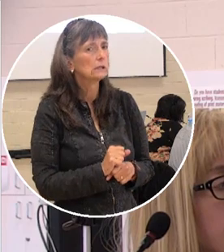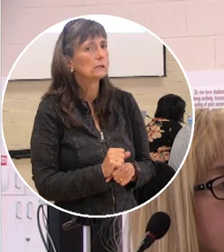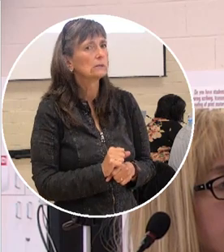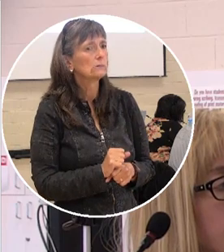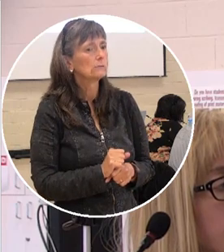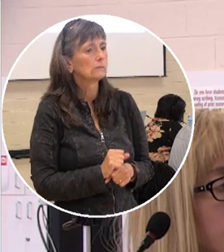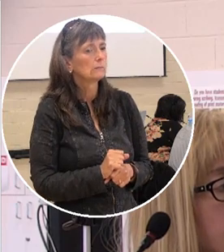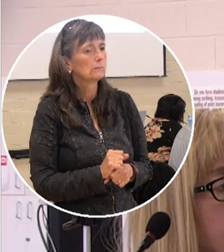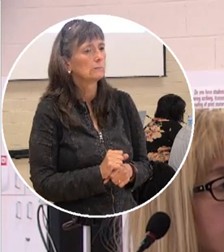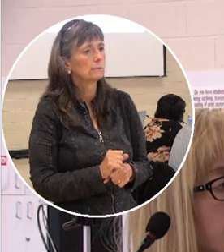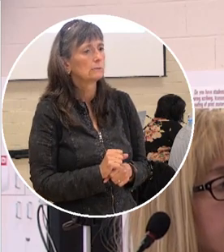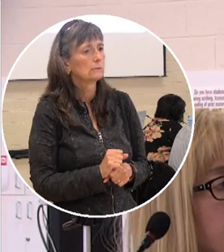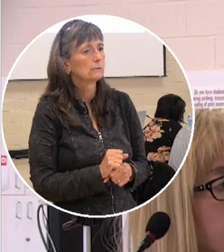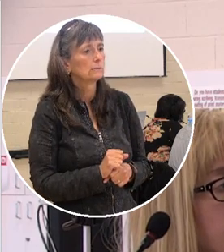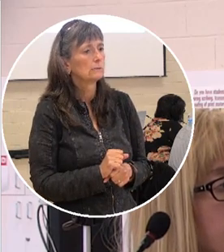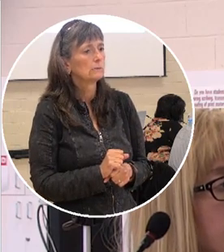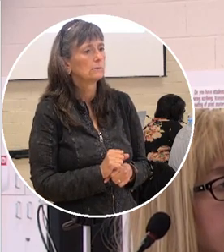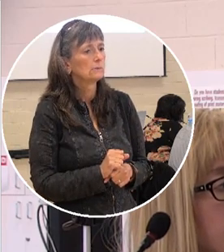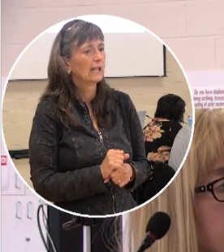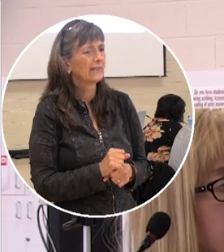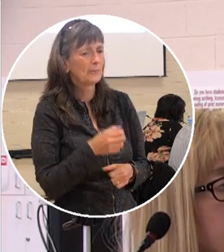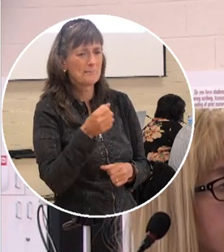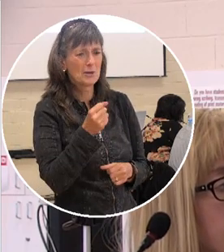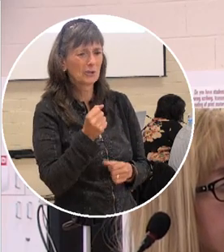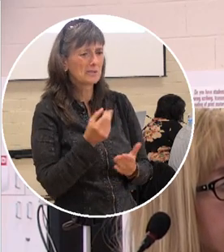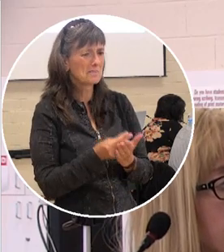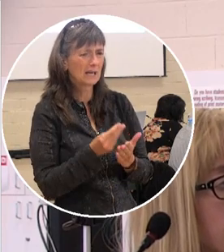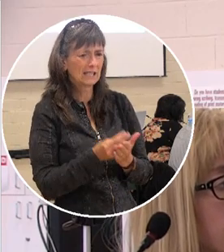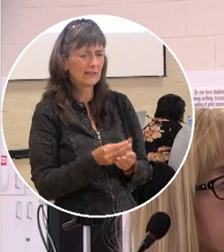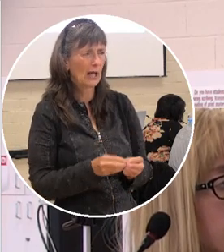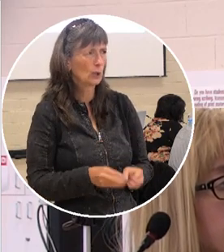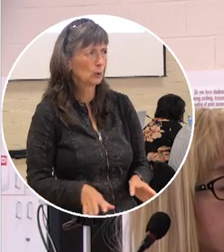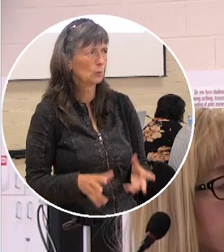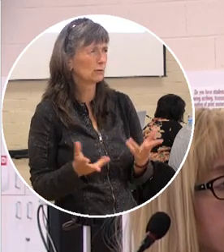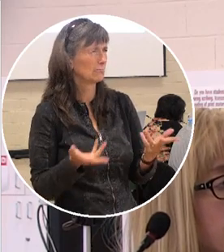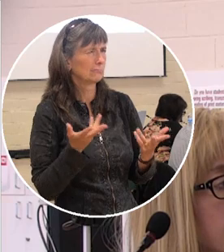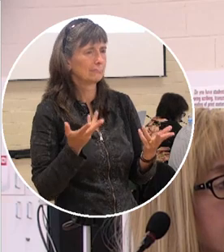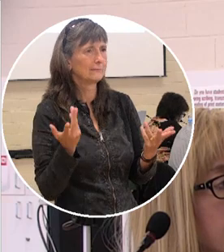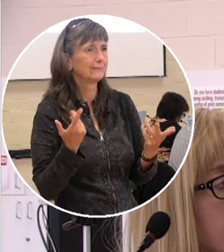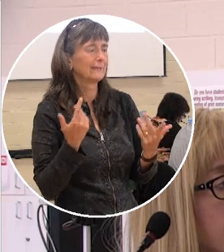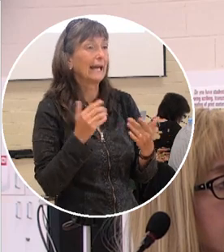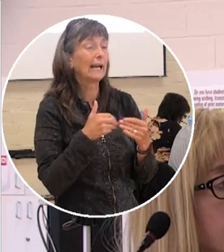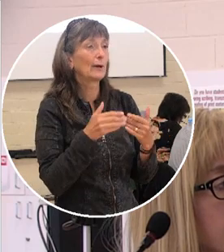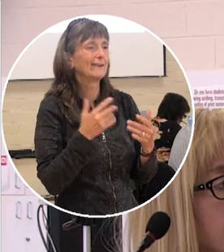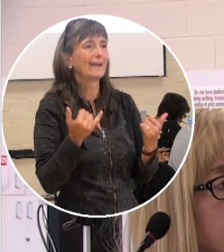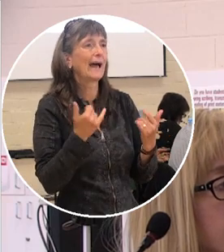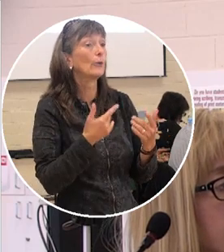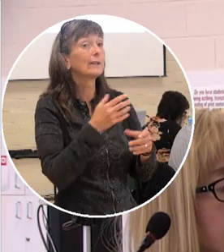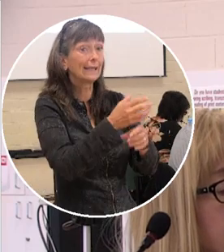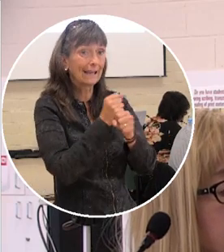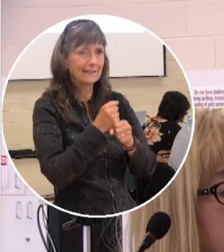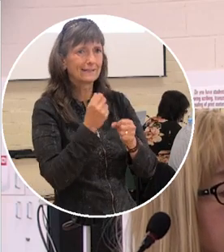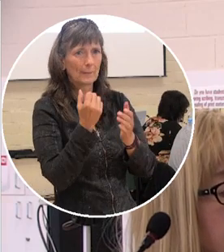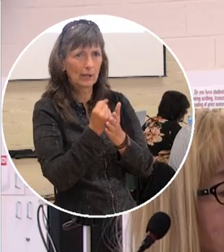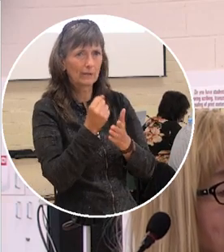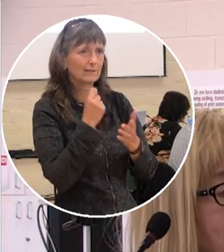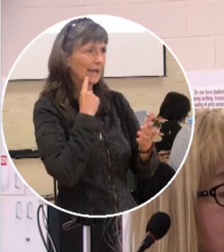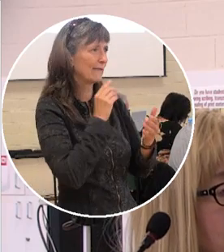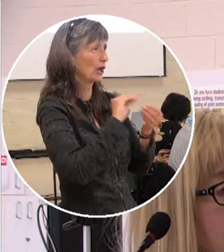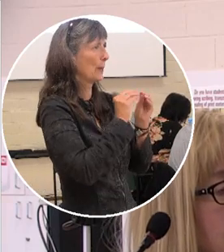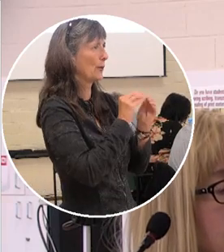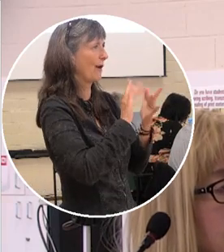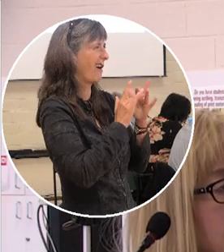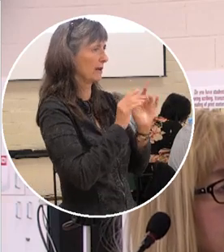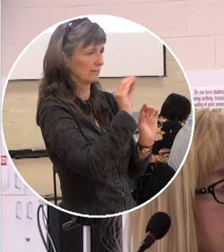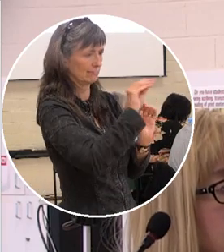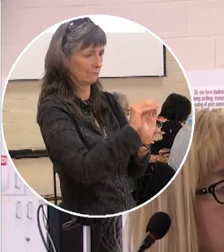their milk bucks and this sort of thing. So now they can enter a number online as soon as they get them. And there